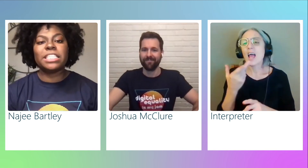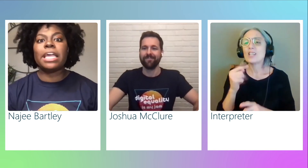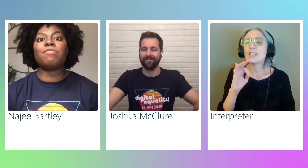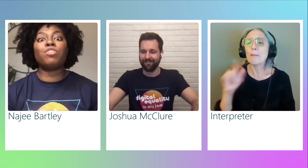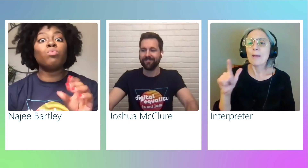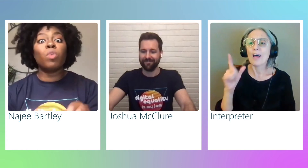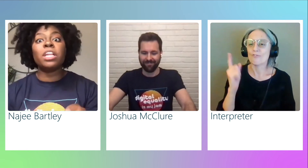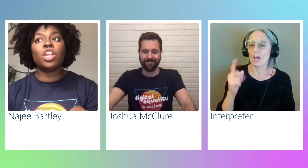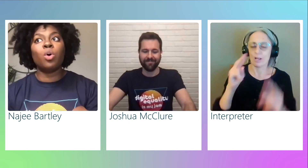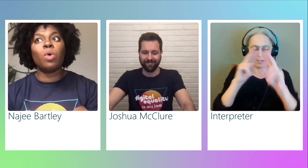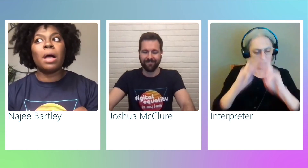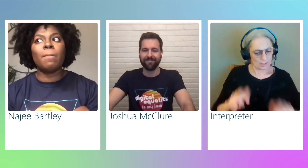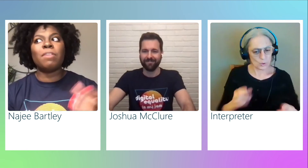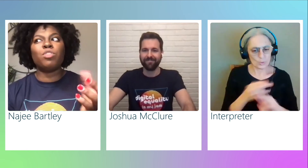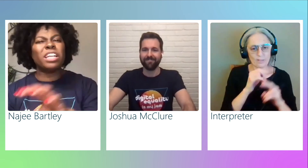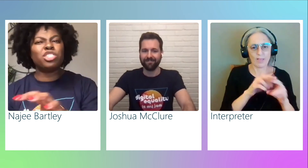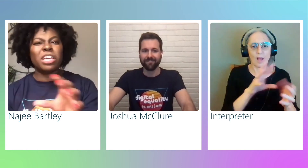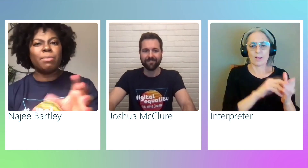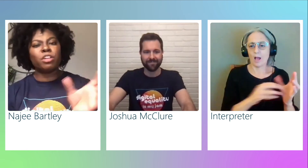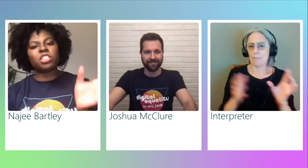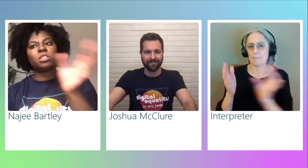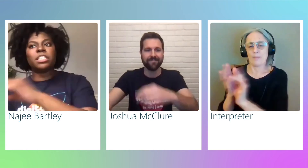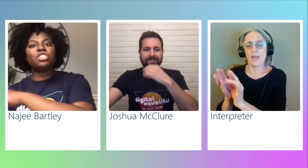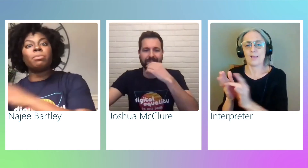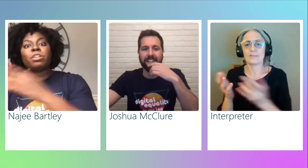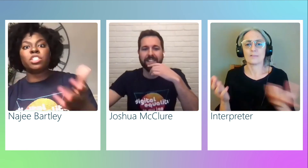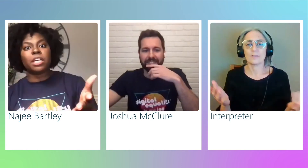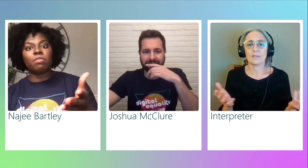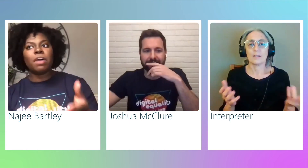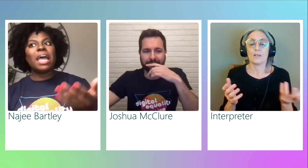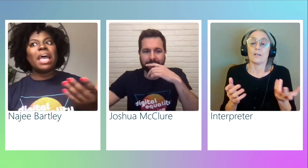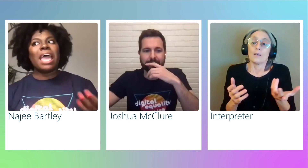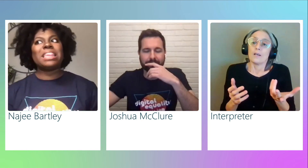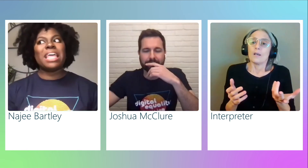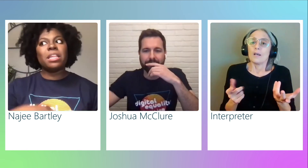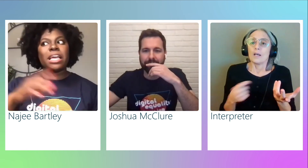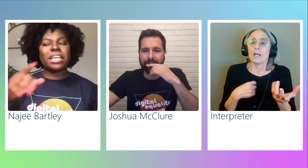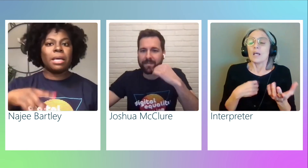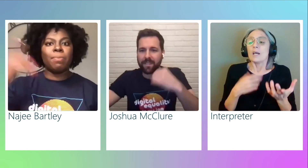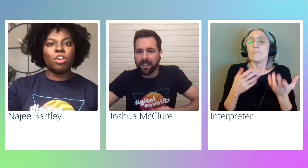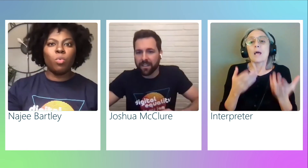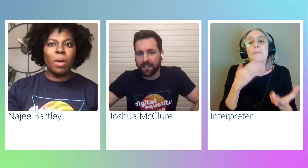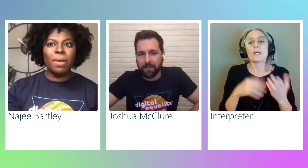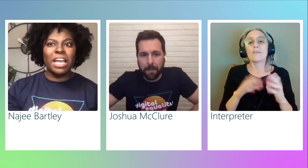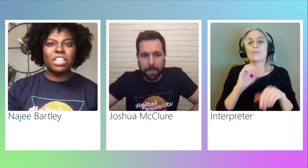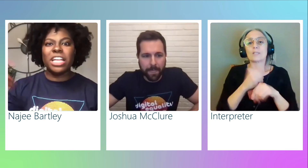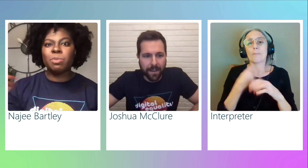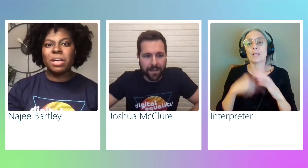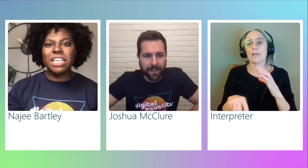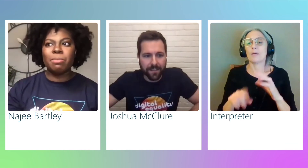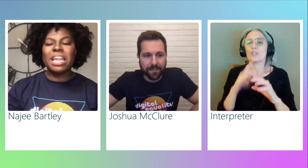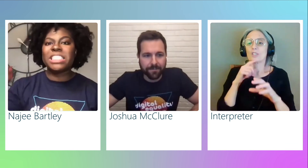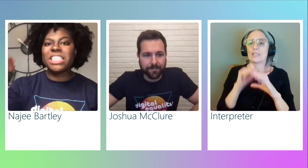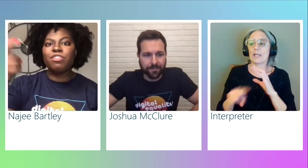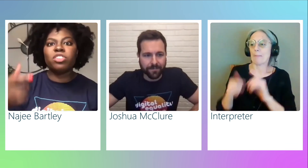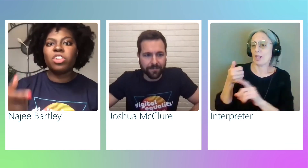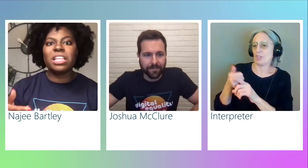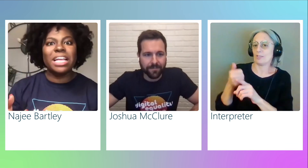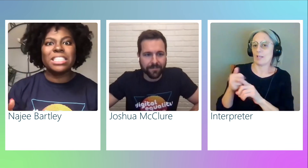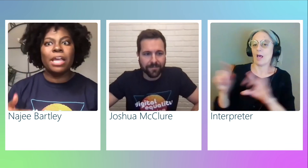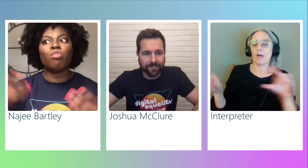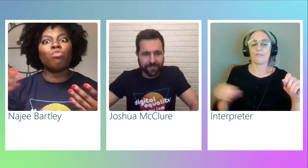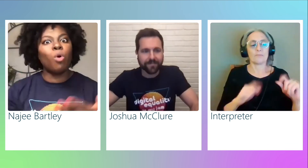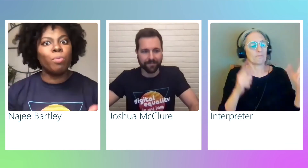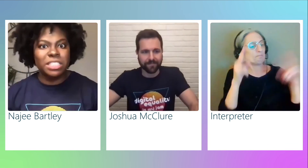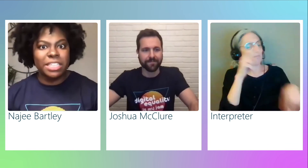check and see. If you want to know, if you get your email, just send your email to yourself. And then, like I said, put it on a web page, inspect element, and see if you're seeing